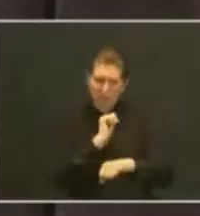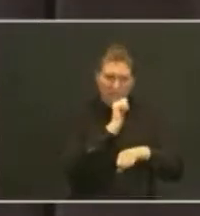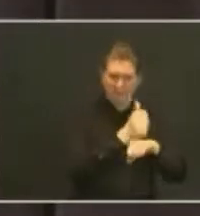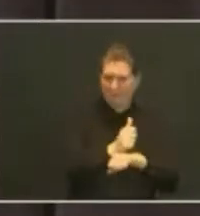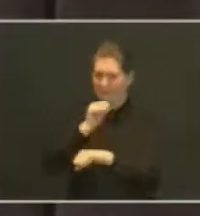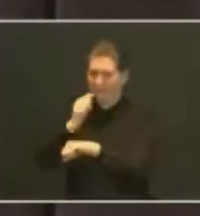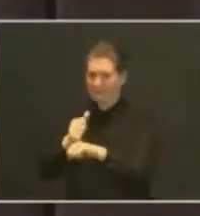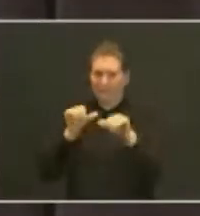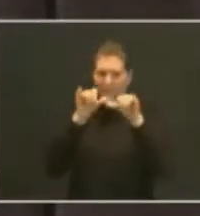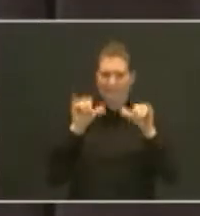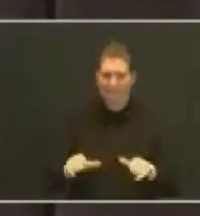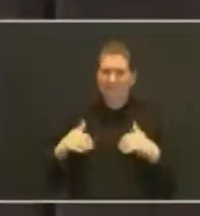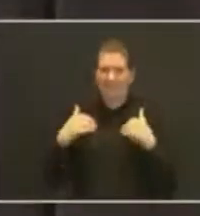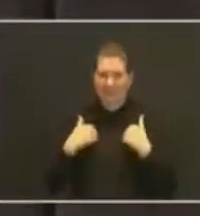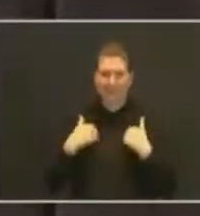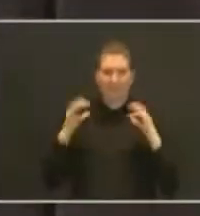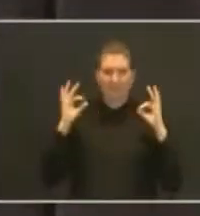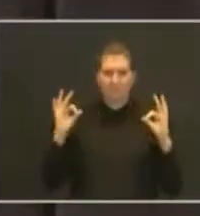and getting up to